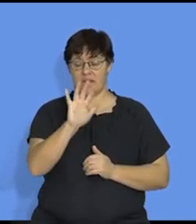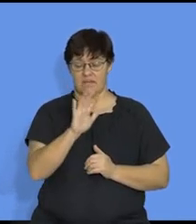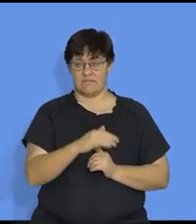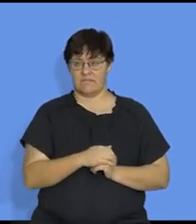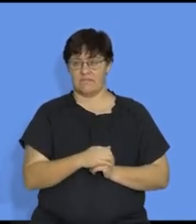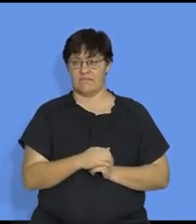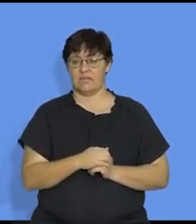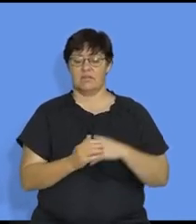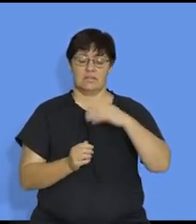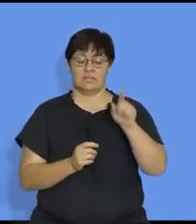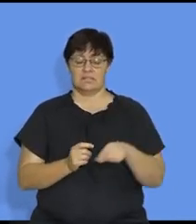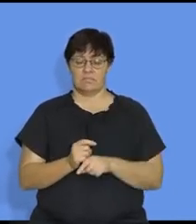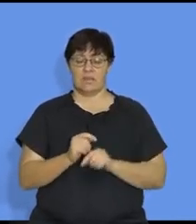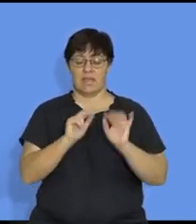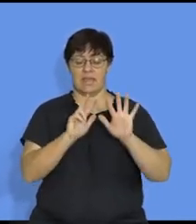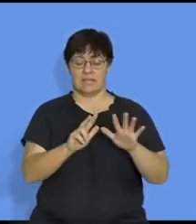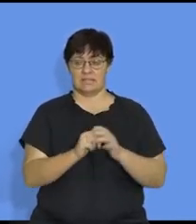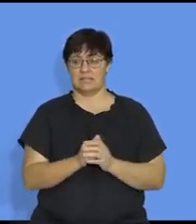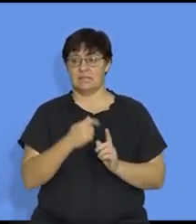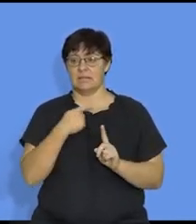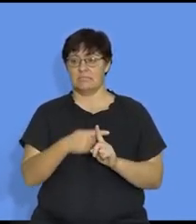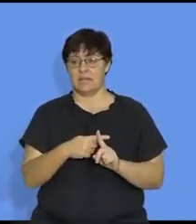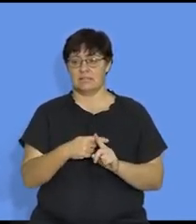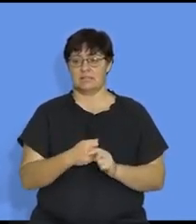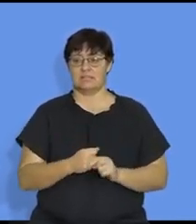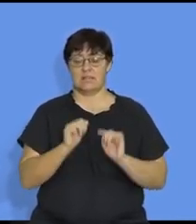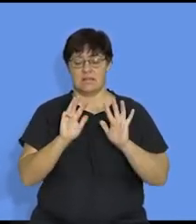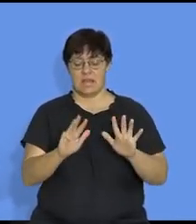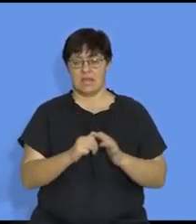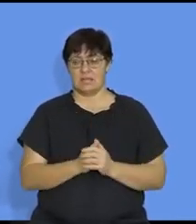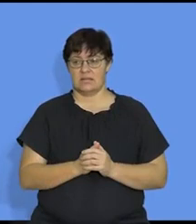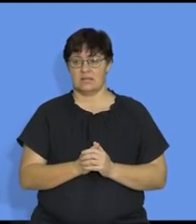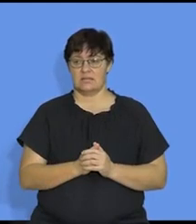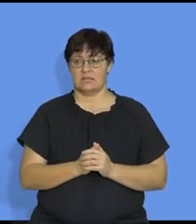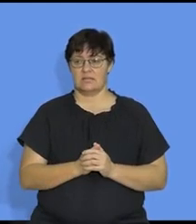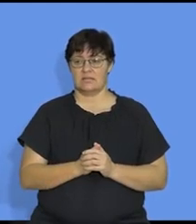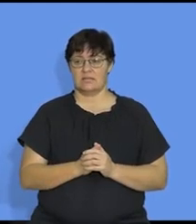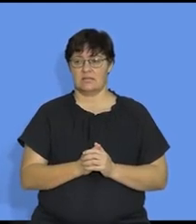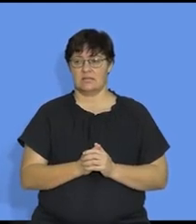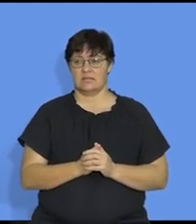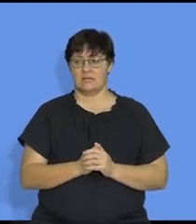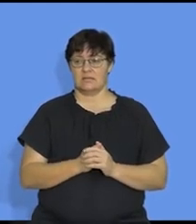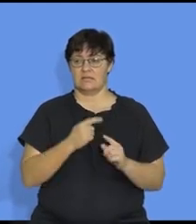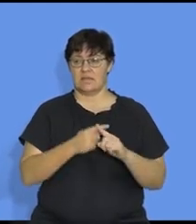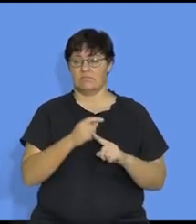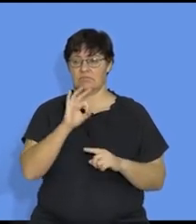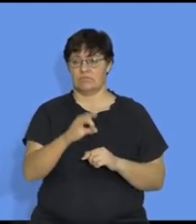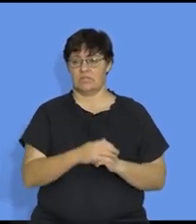5 times 8 plus 9 times